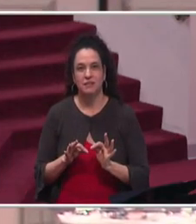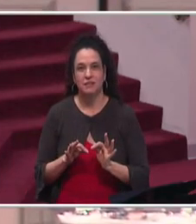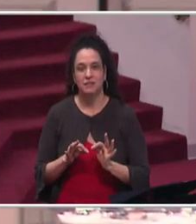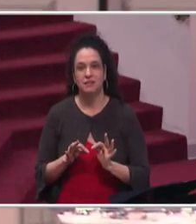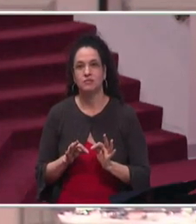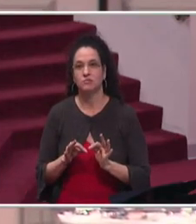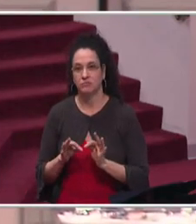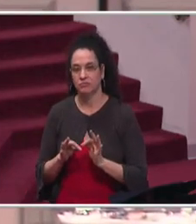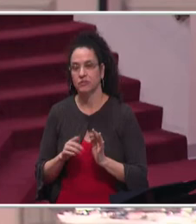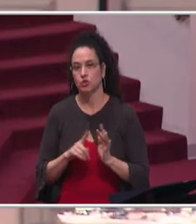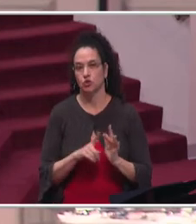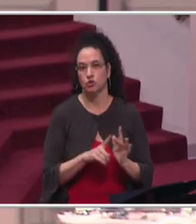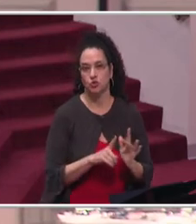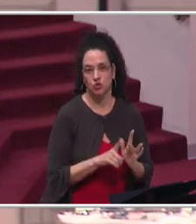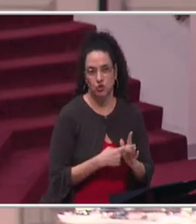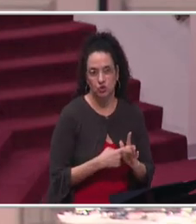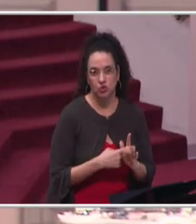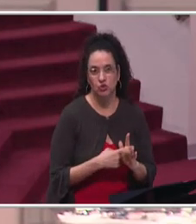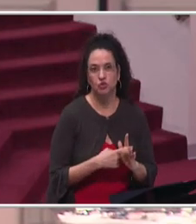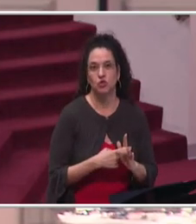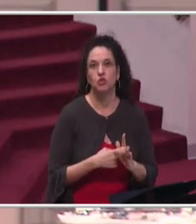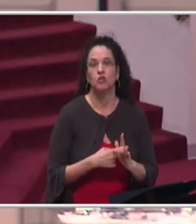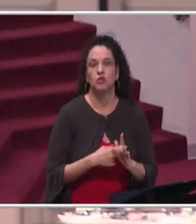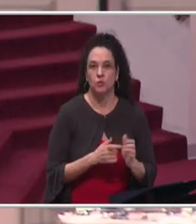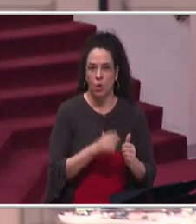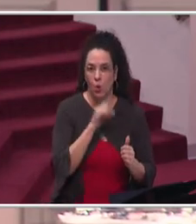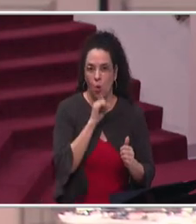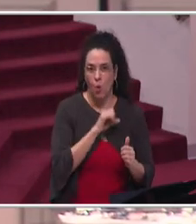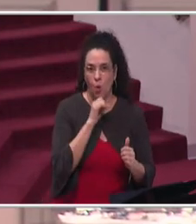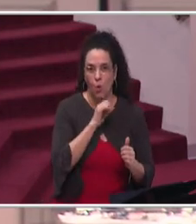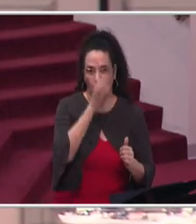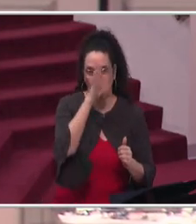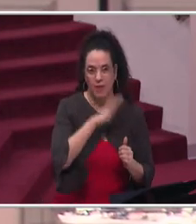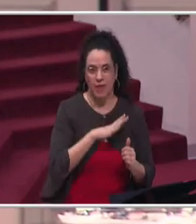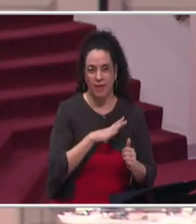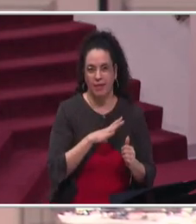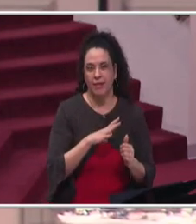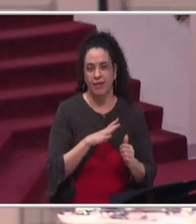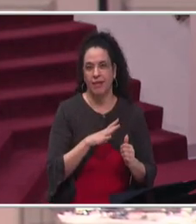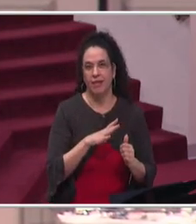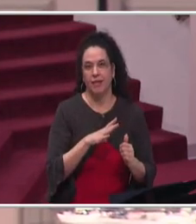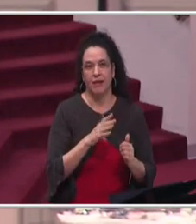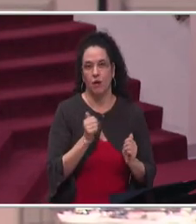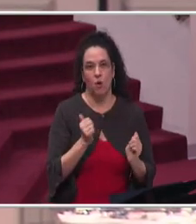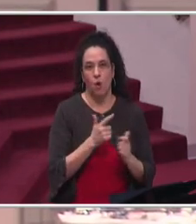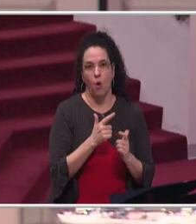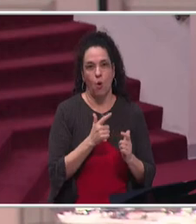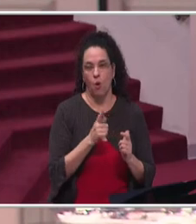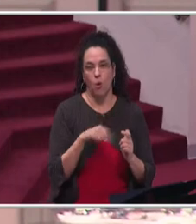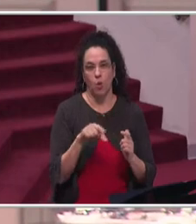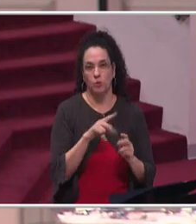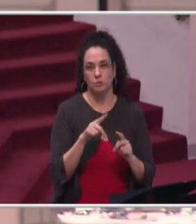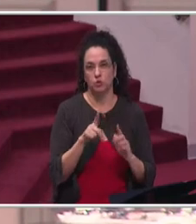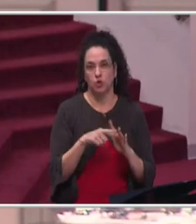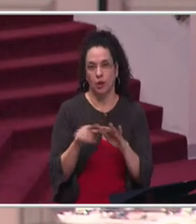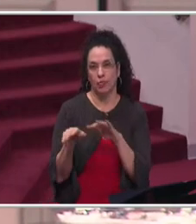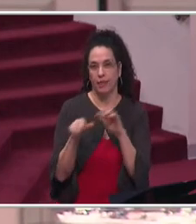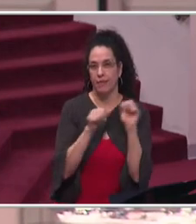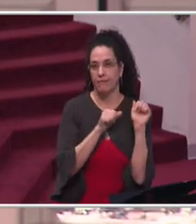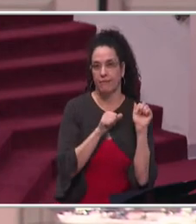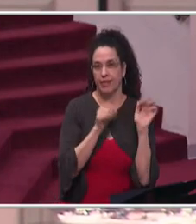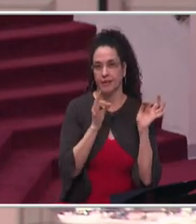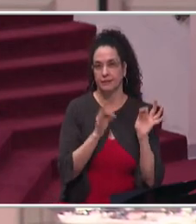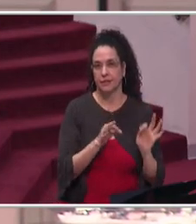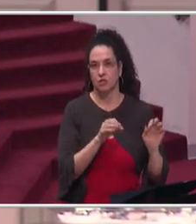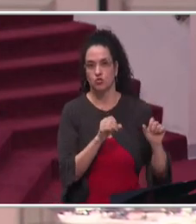beginning with the old man, whoever he was, they all start walking away. All right, he started walking away. Jesus said, if